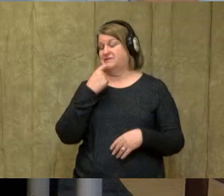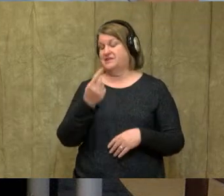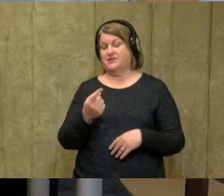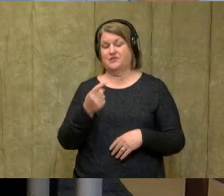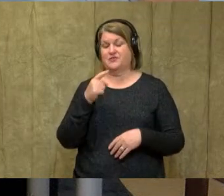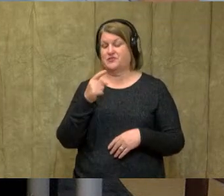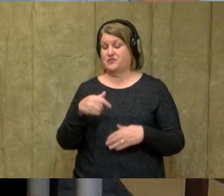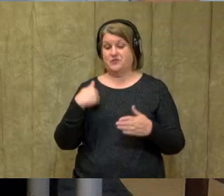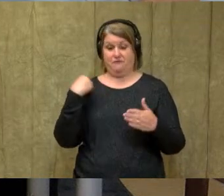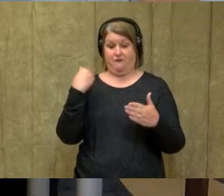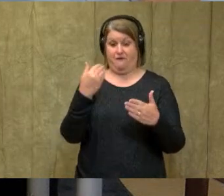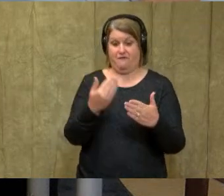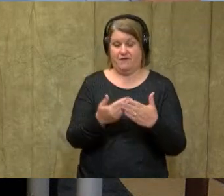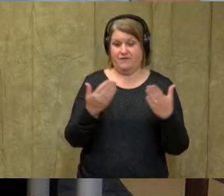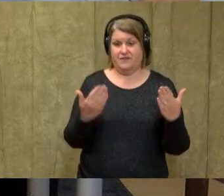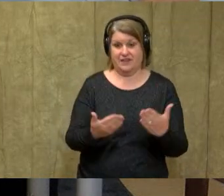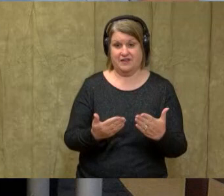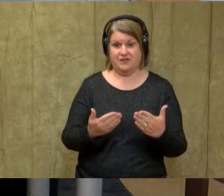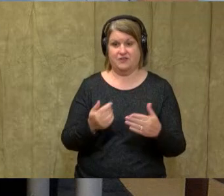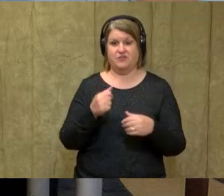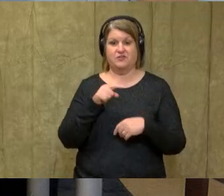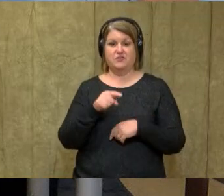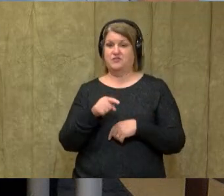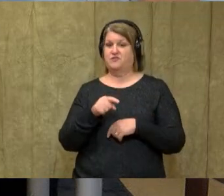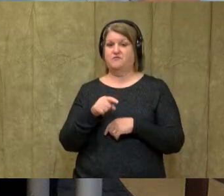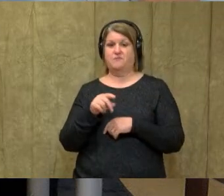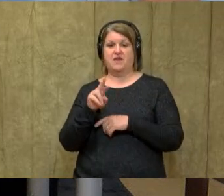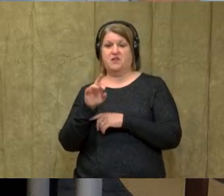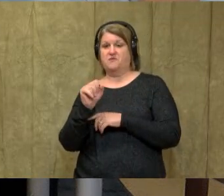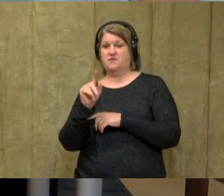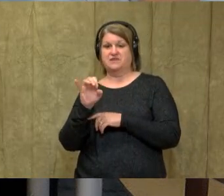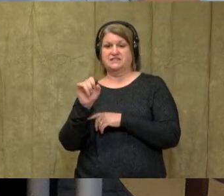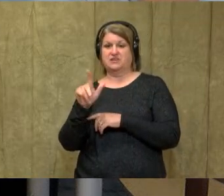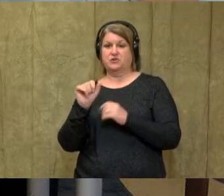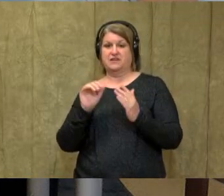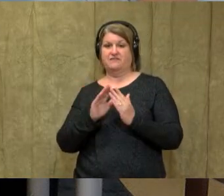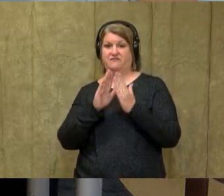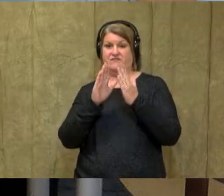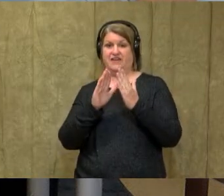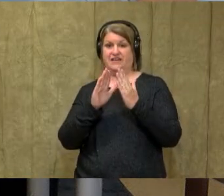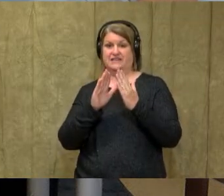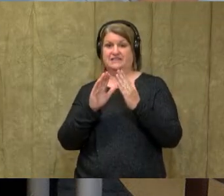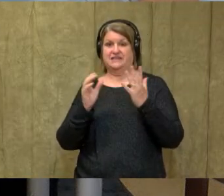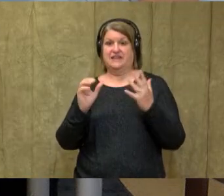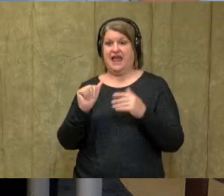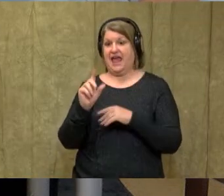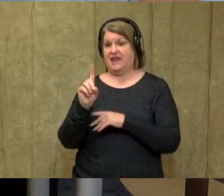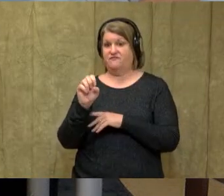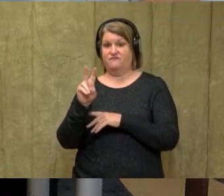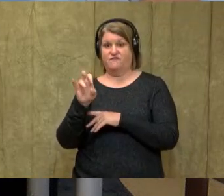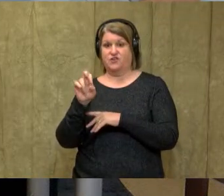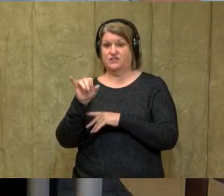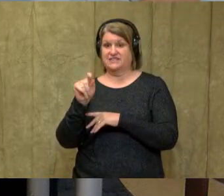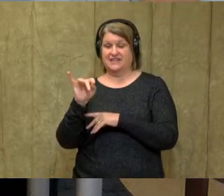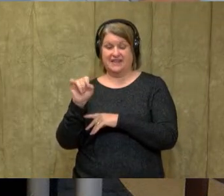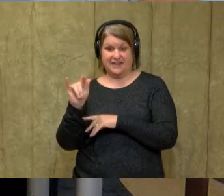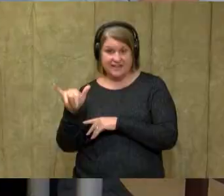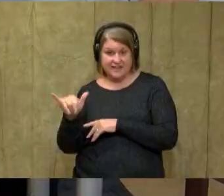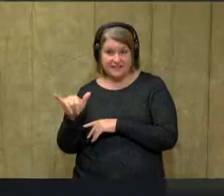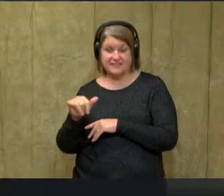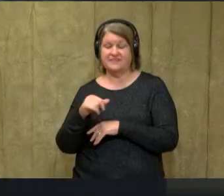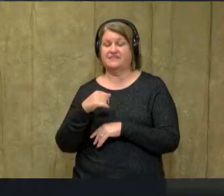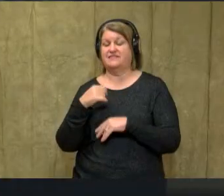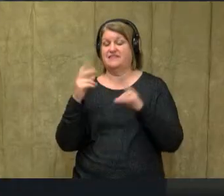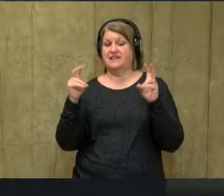point, and you have been resilient in the face of adversity. That saying is so true. When